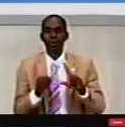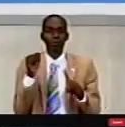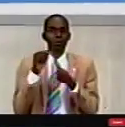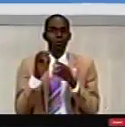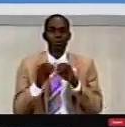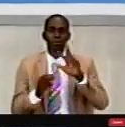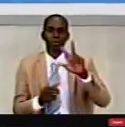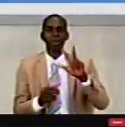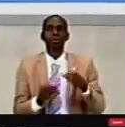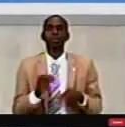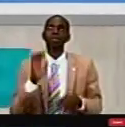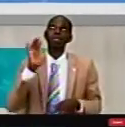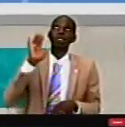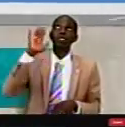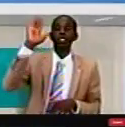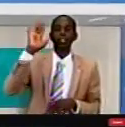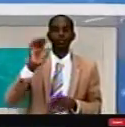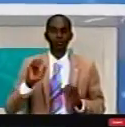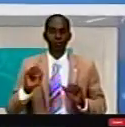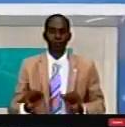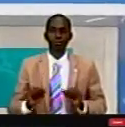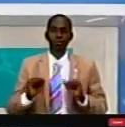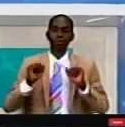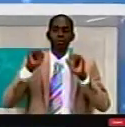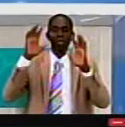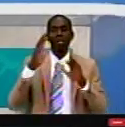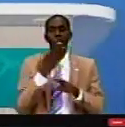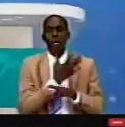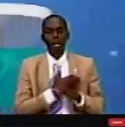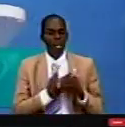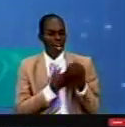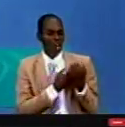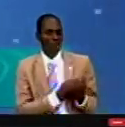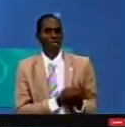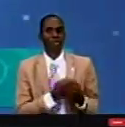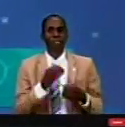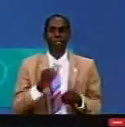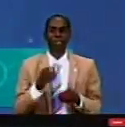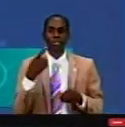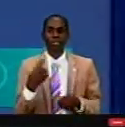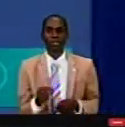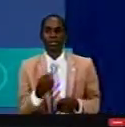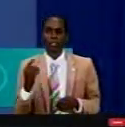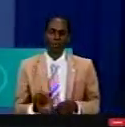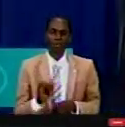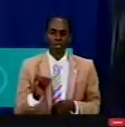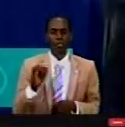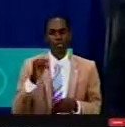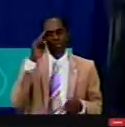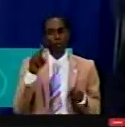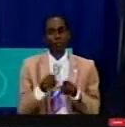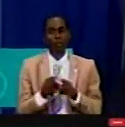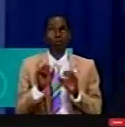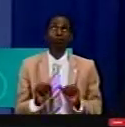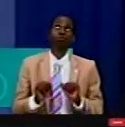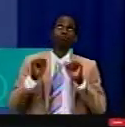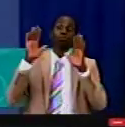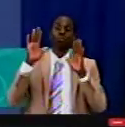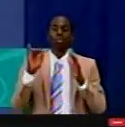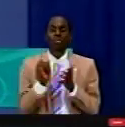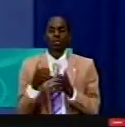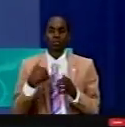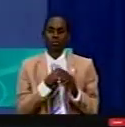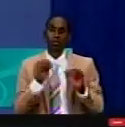and confidence in the Everlasting consecration that will commit ourselves completely